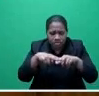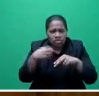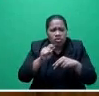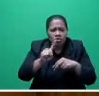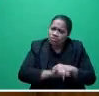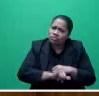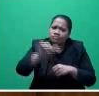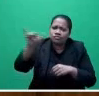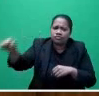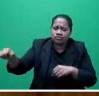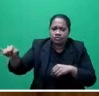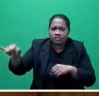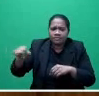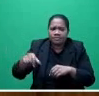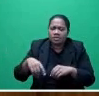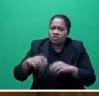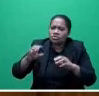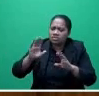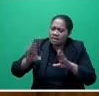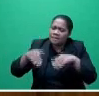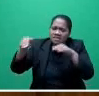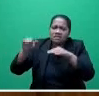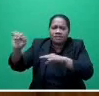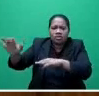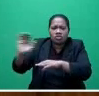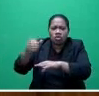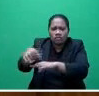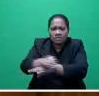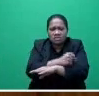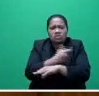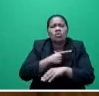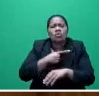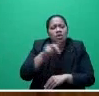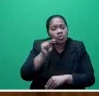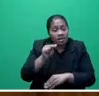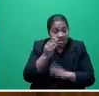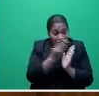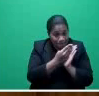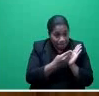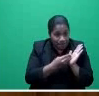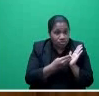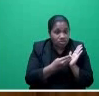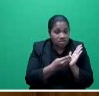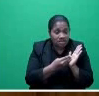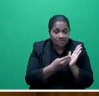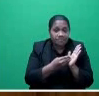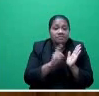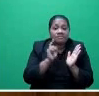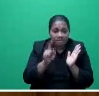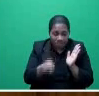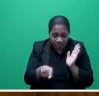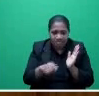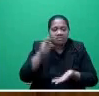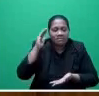abroad to participate in overseas matches. So why do we need that budget? That's where the reduction is. That's where the